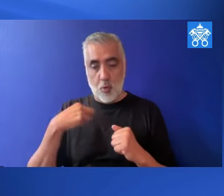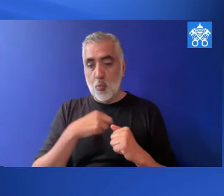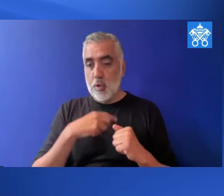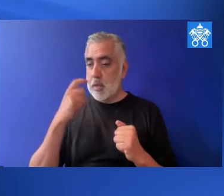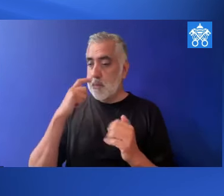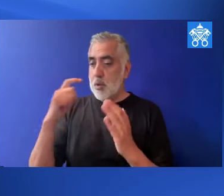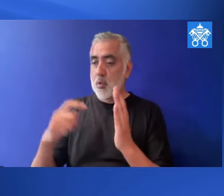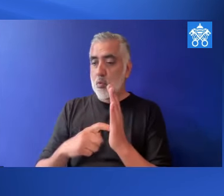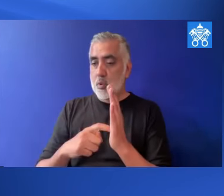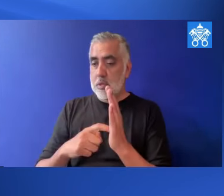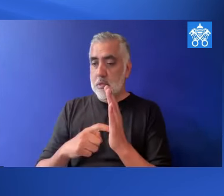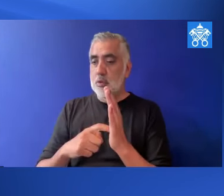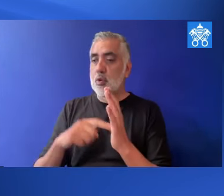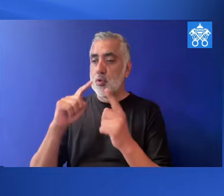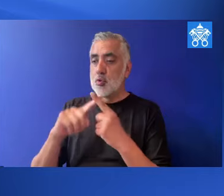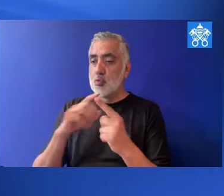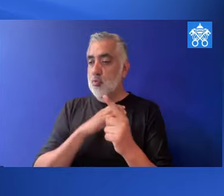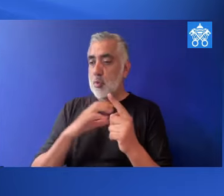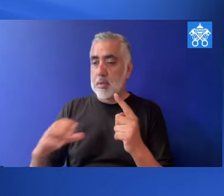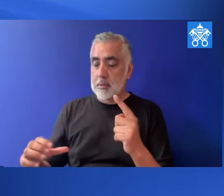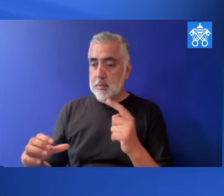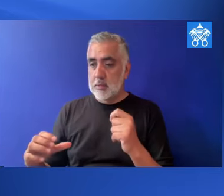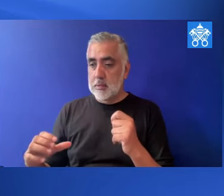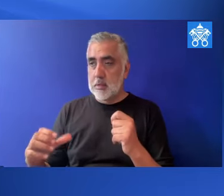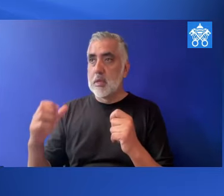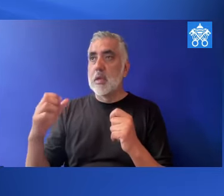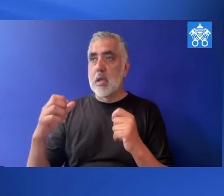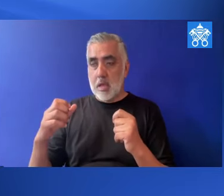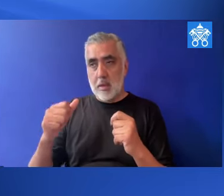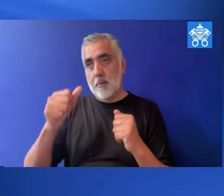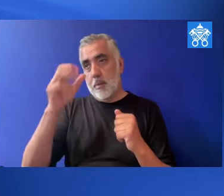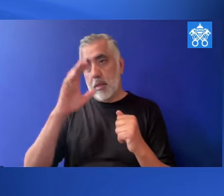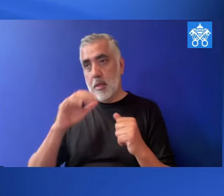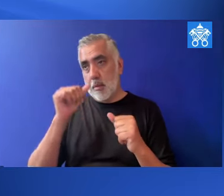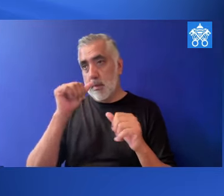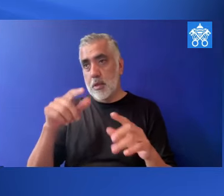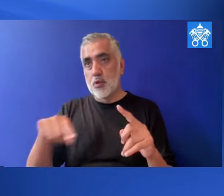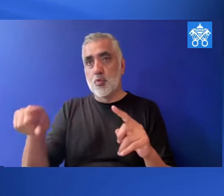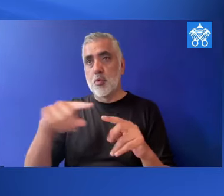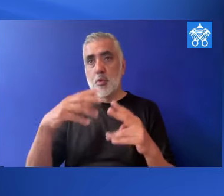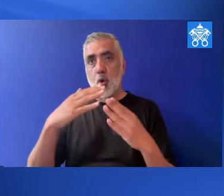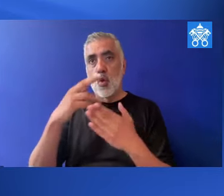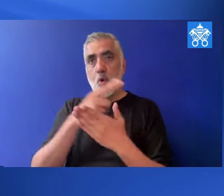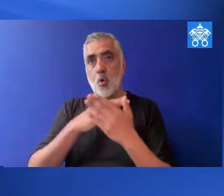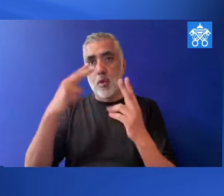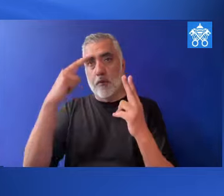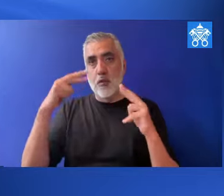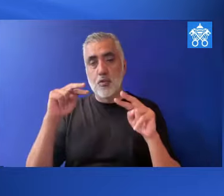so we may bear witness to Christ. May Jesus bless you and the Holy Virgin watch over you. Thank